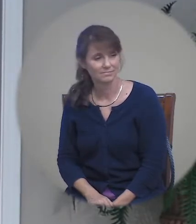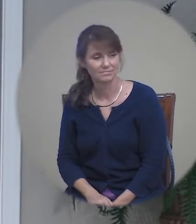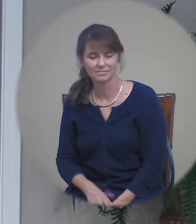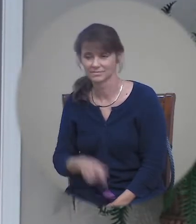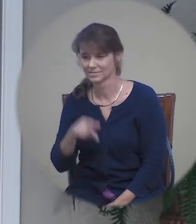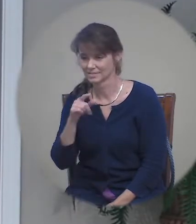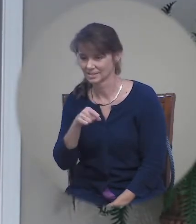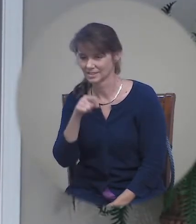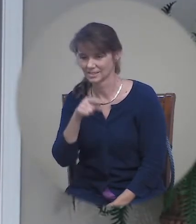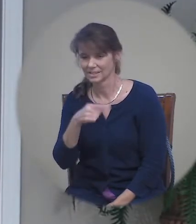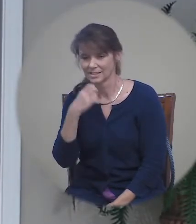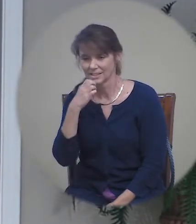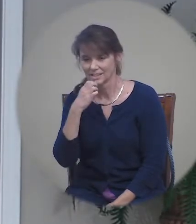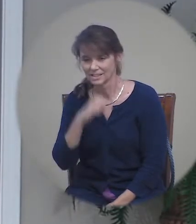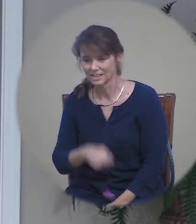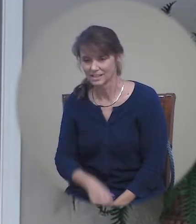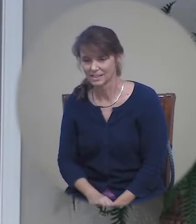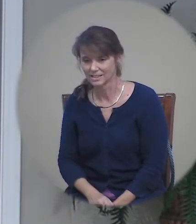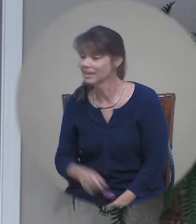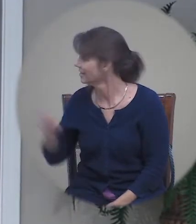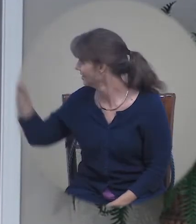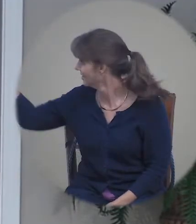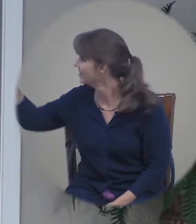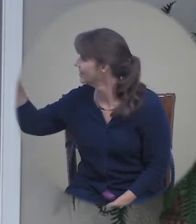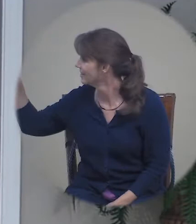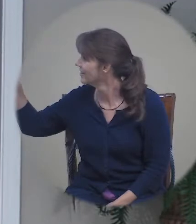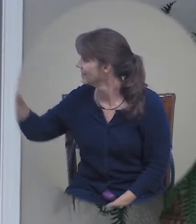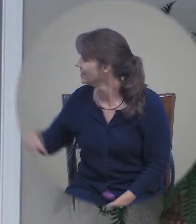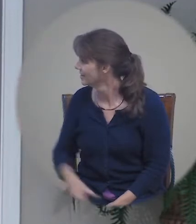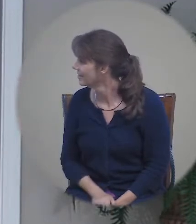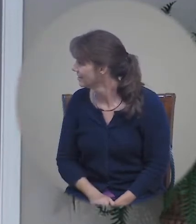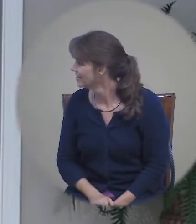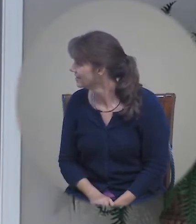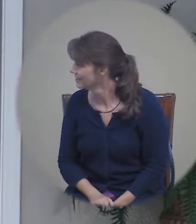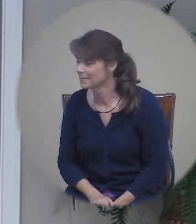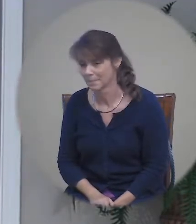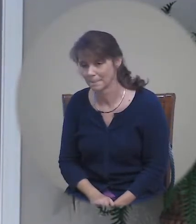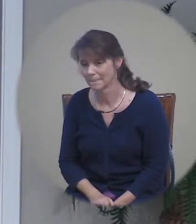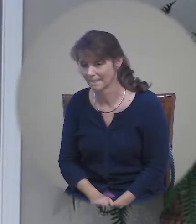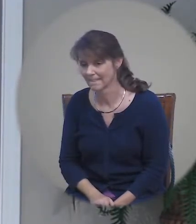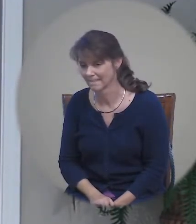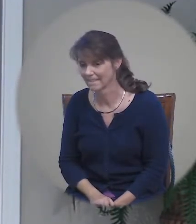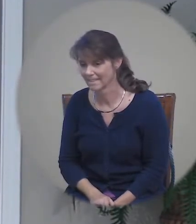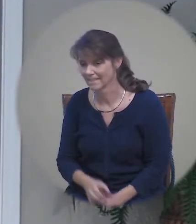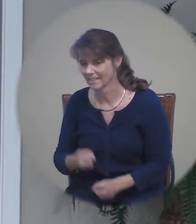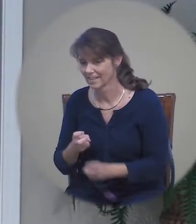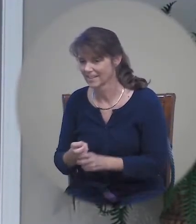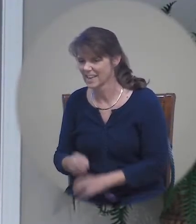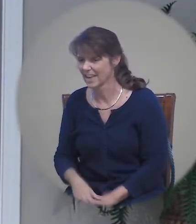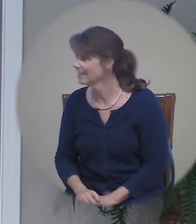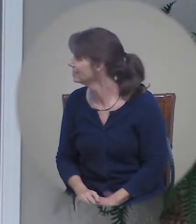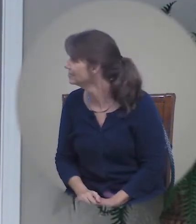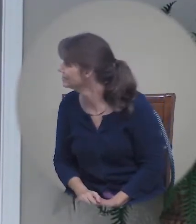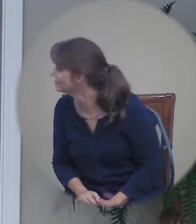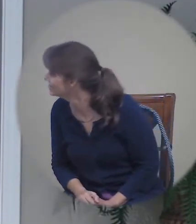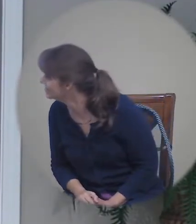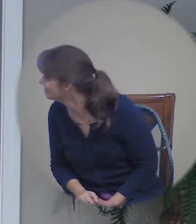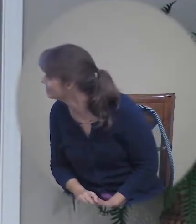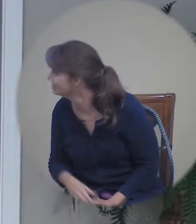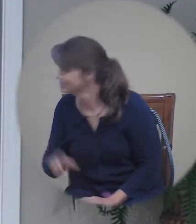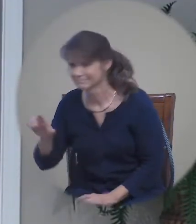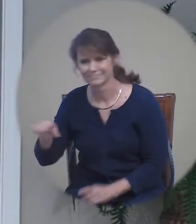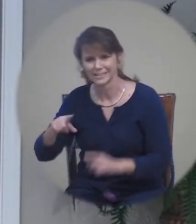over some older sons in favor of a younger son by the name of, as we read, if you'll look over in 2 Kings